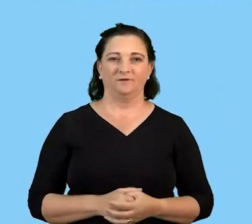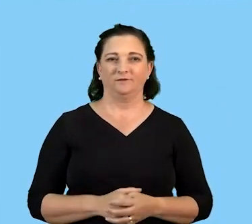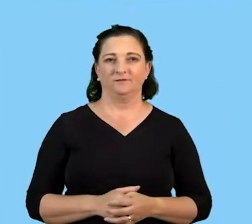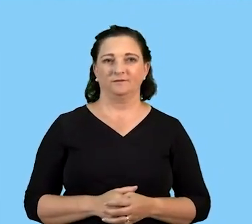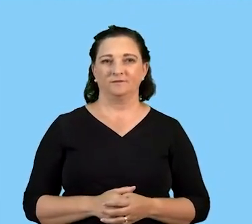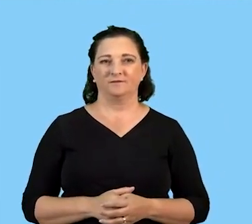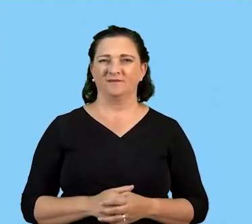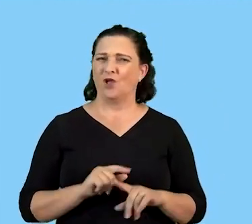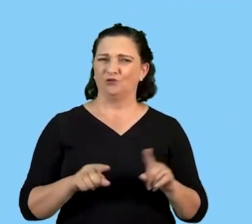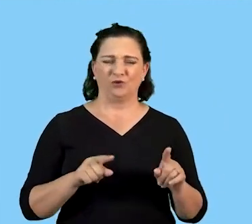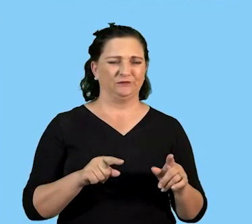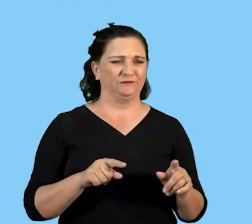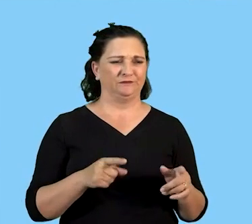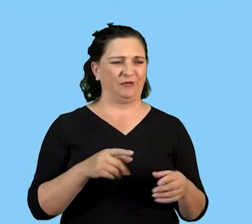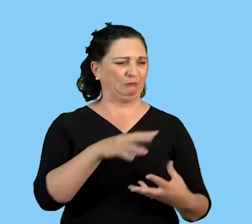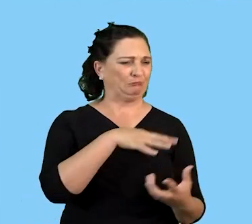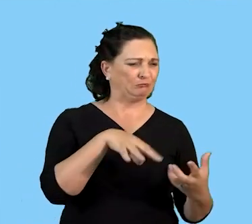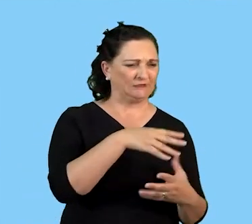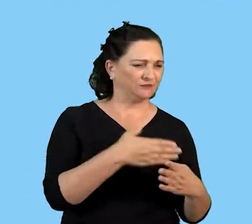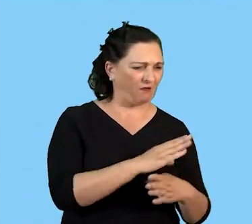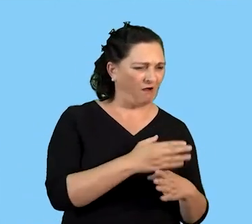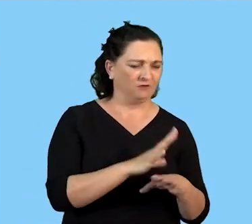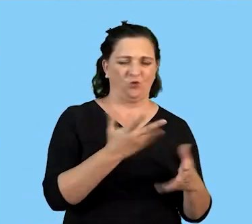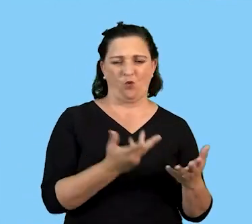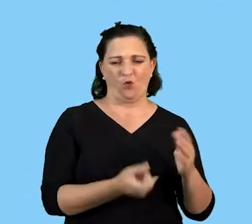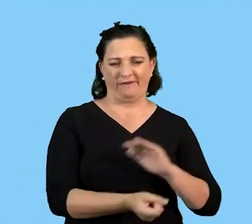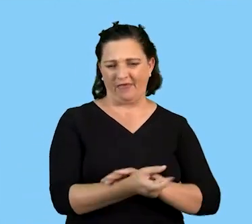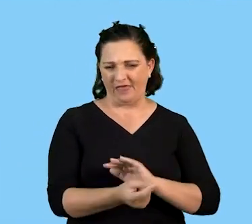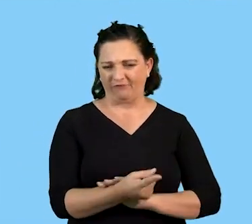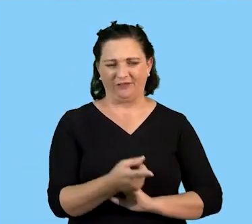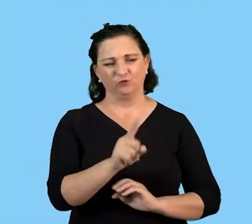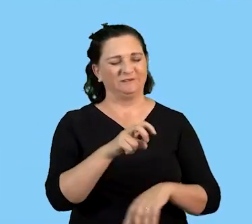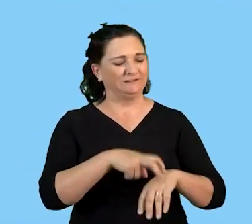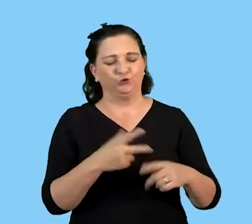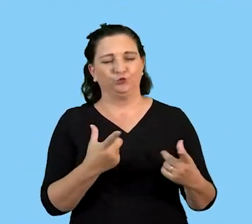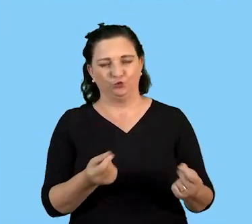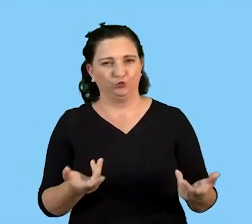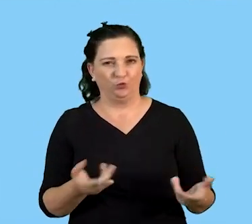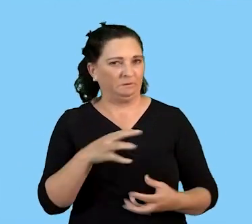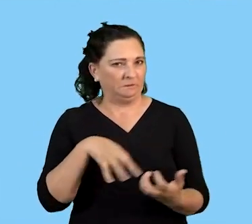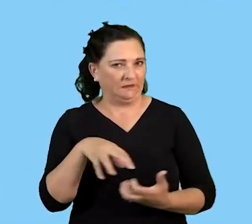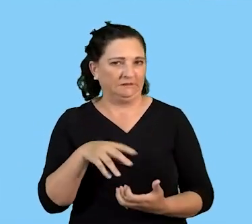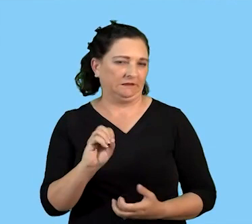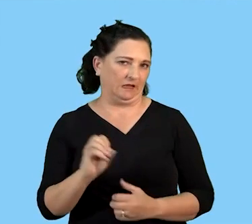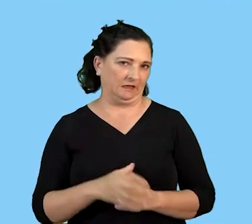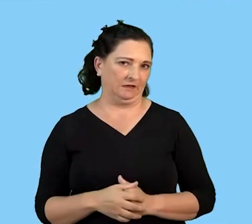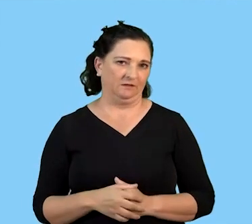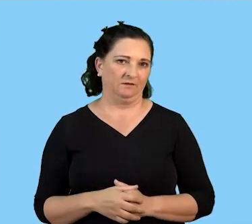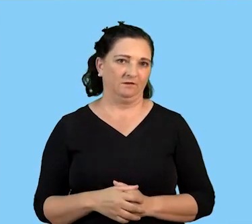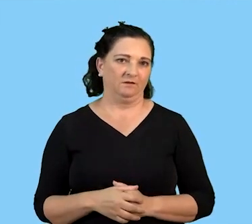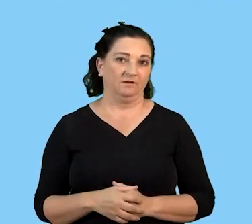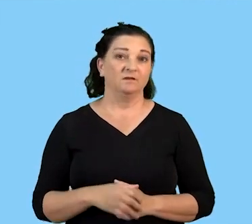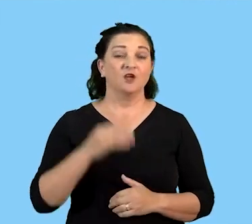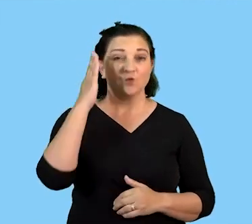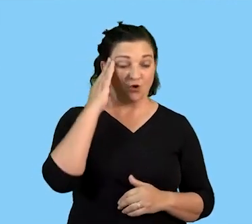not mixing the task, mixing the events or activities that they have to perform. They know very well that from activity 1, we move on